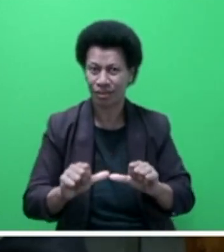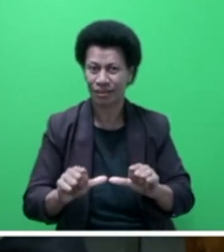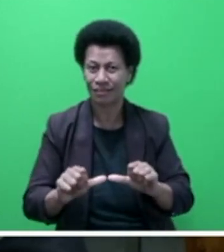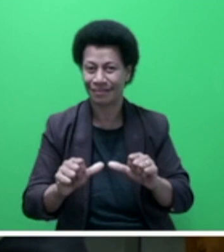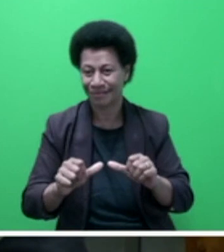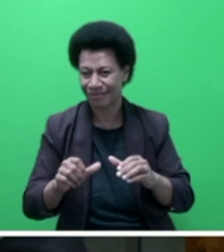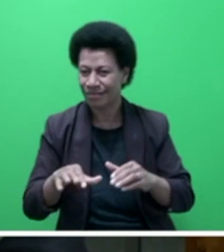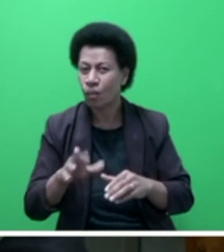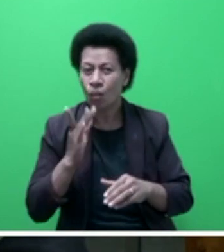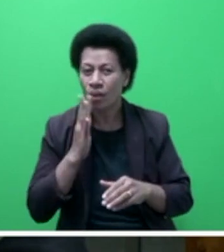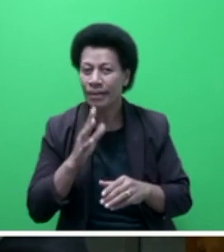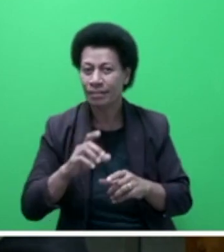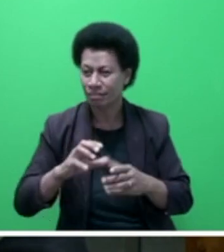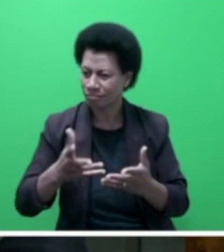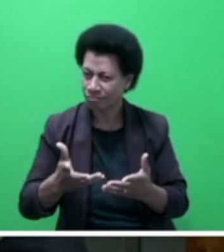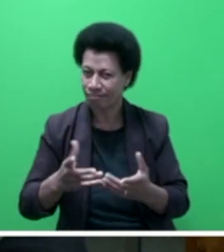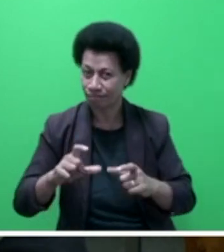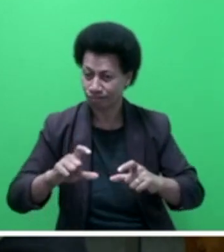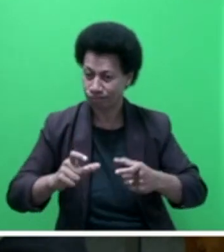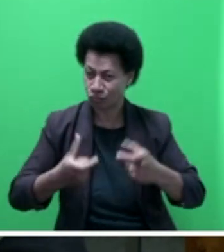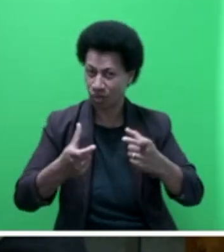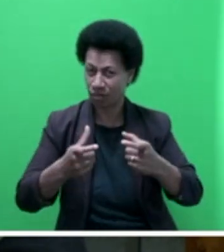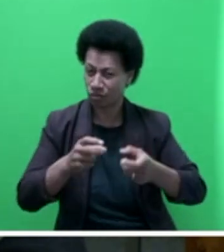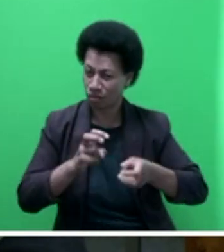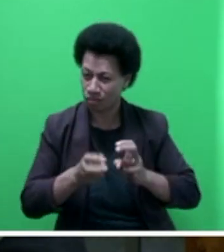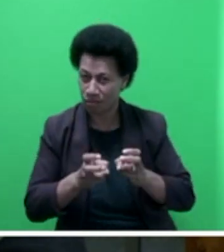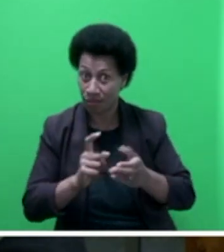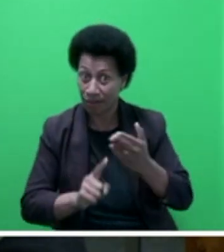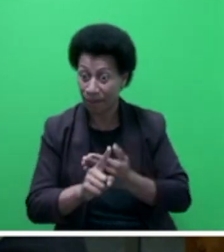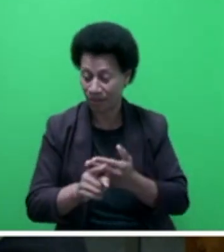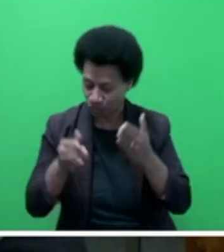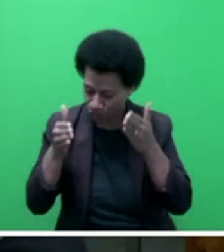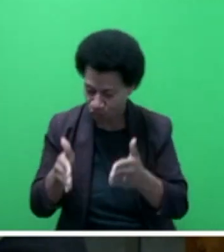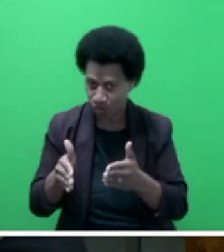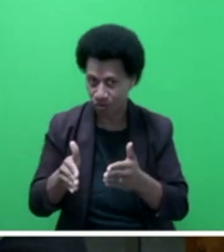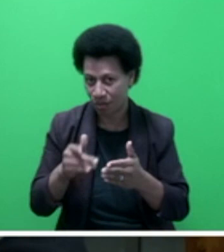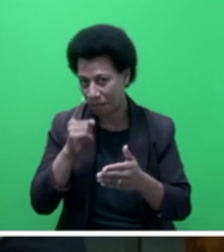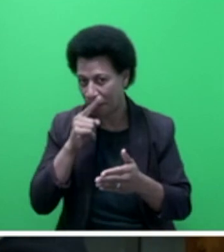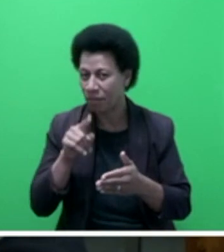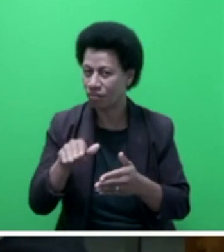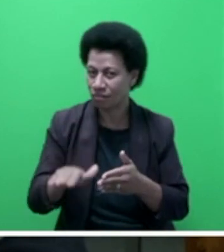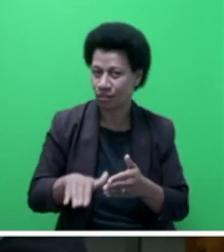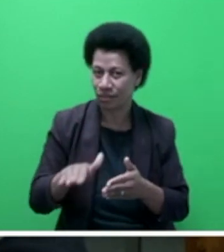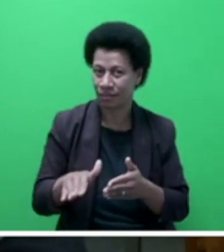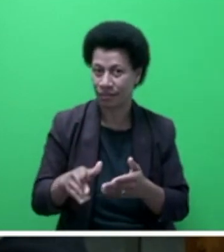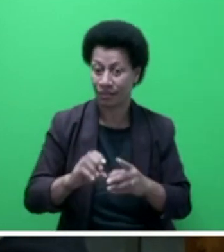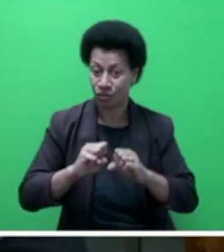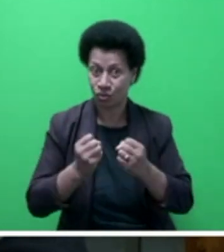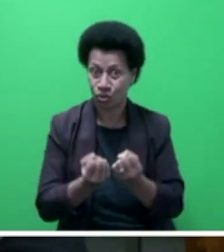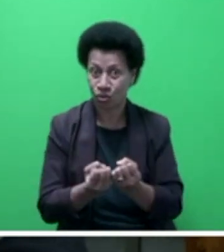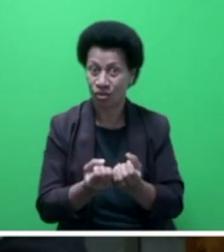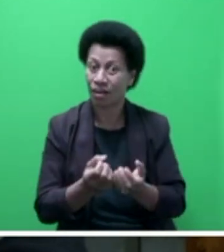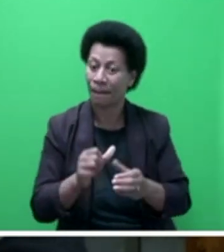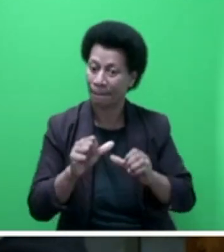vulnerable when crisis hits. While we can boast of having political will to continue the Fijian government's social protection programs, the times